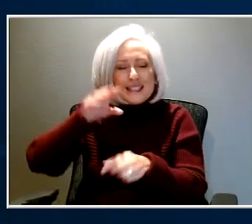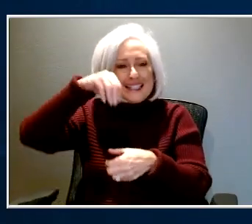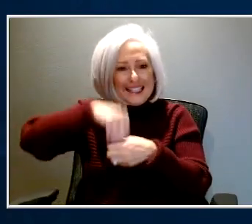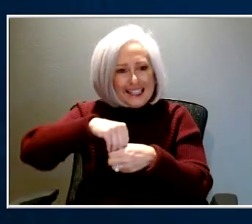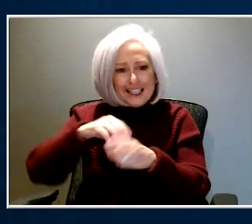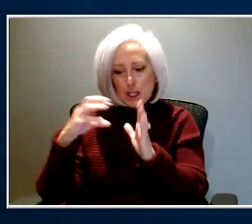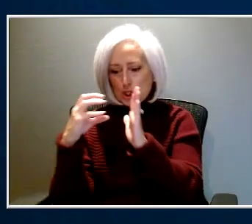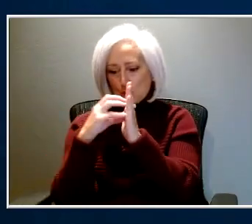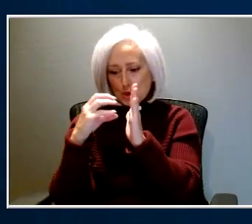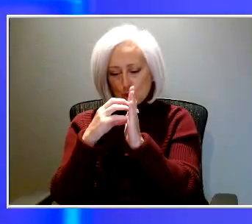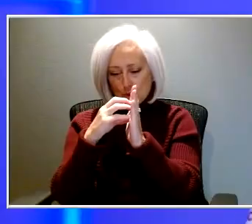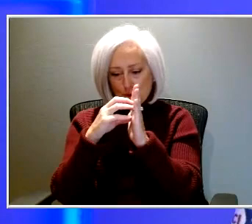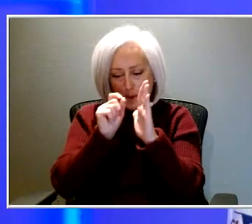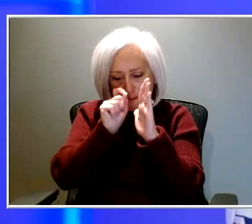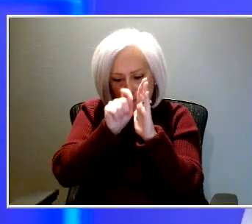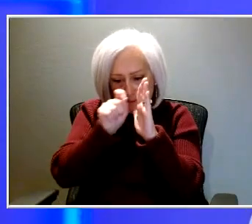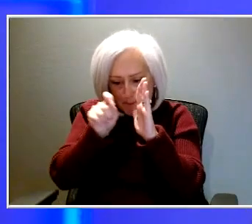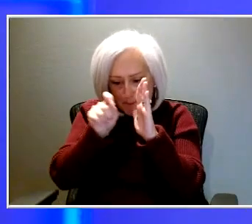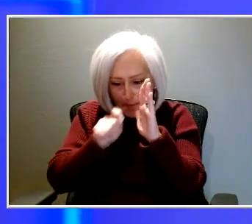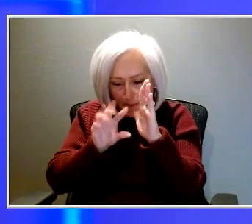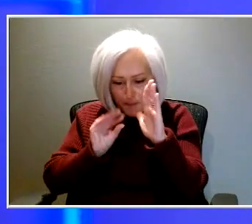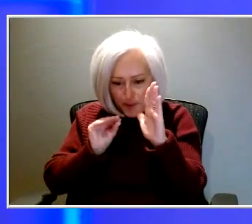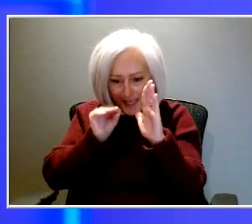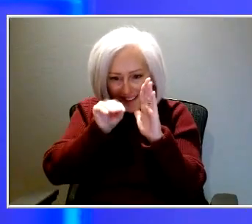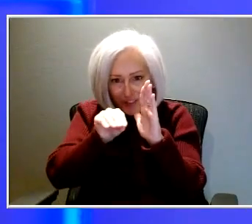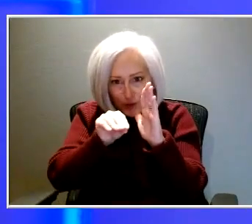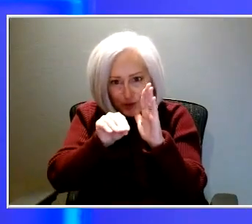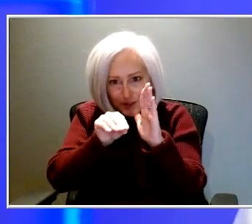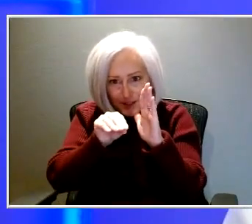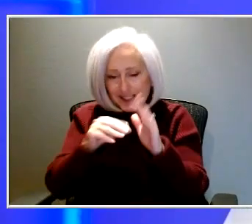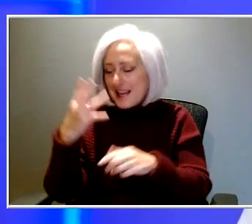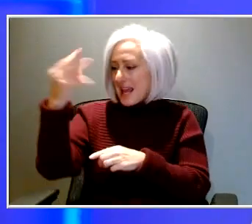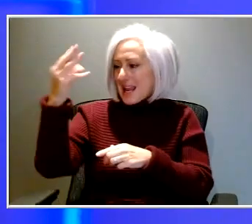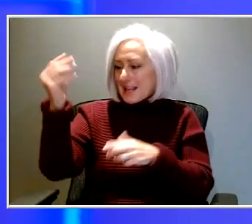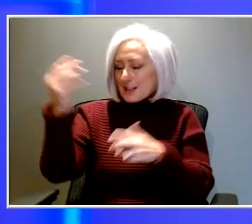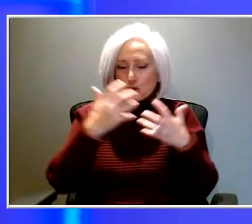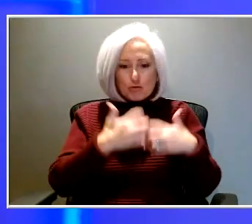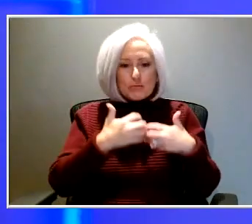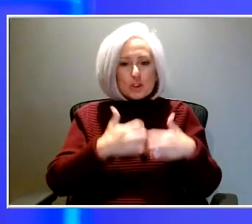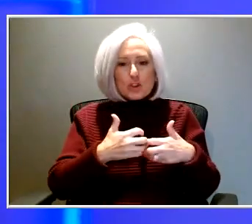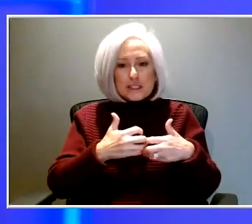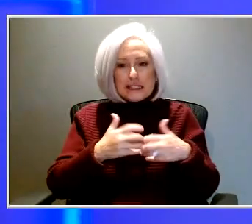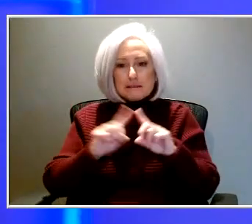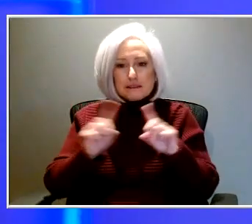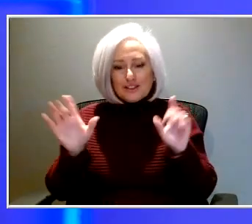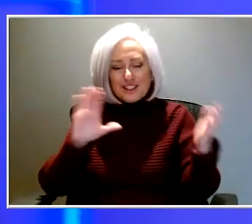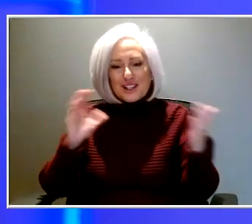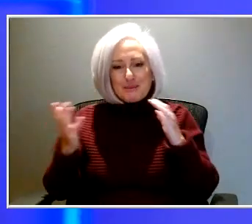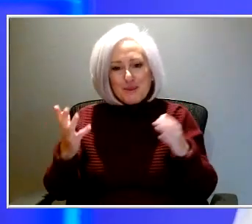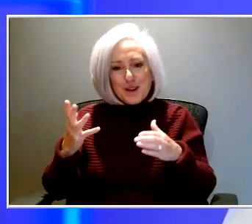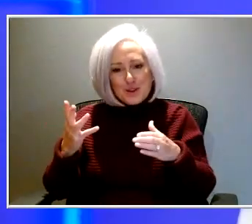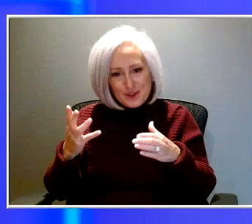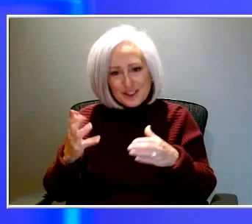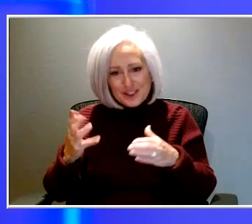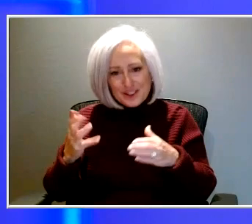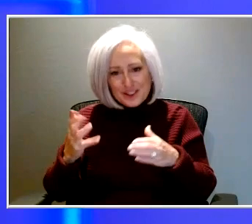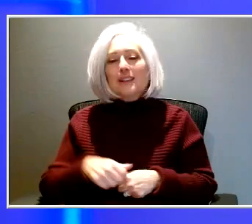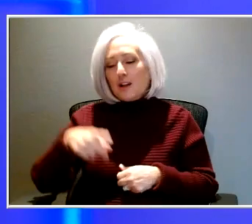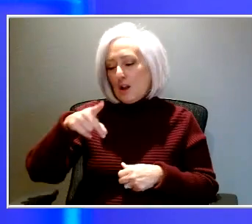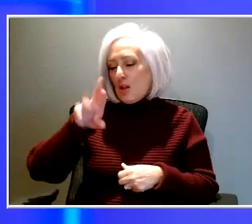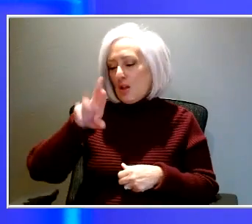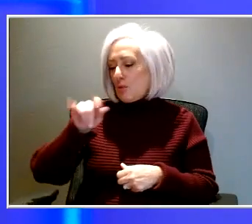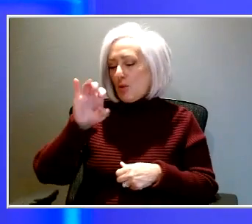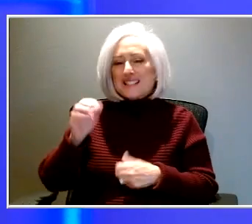external machine that can do as much as we can with brachytherapy. So prostate is very easily reachable. I can